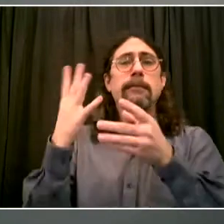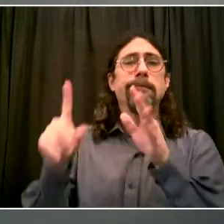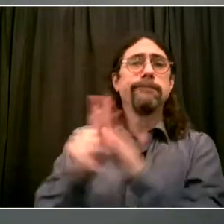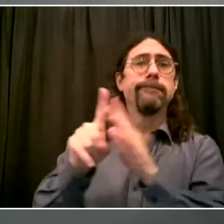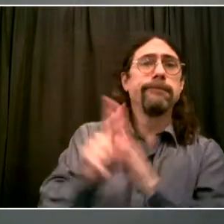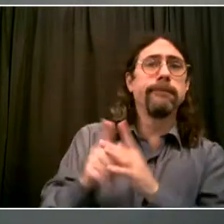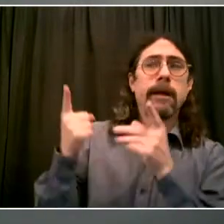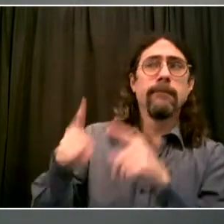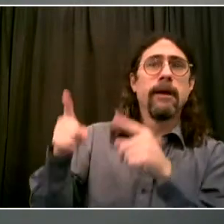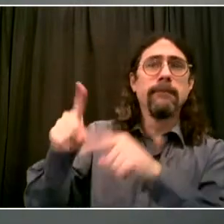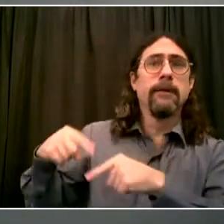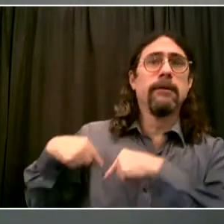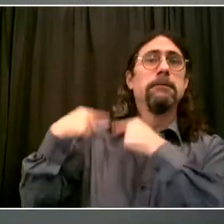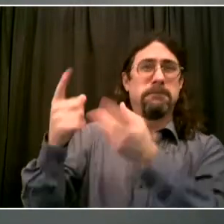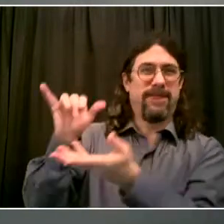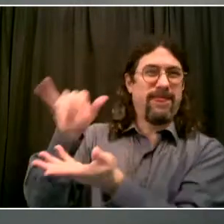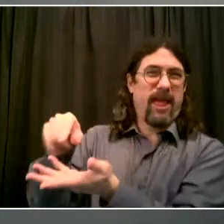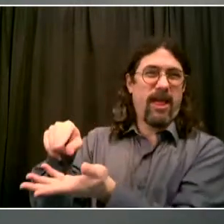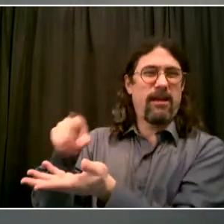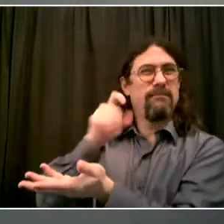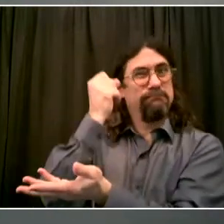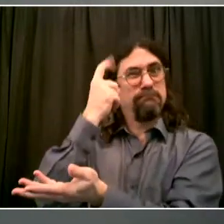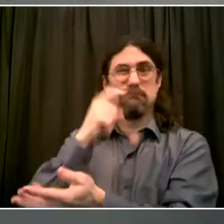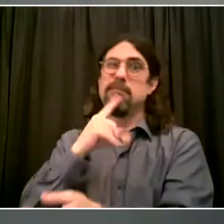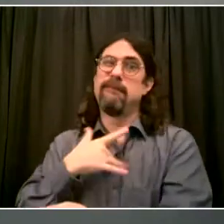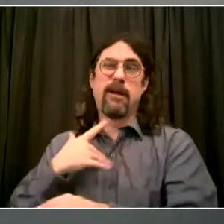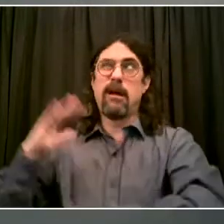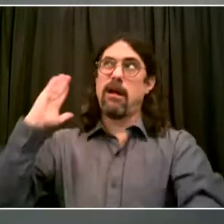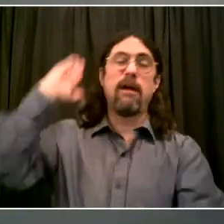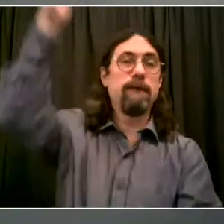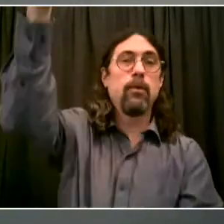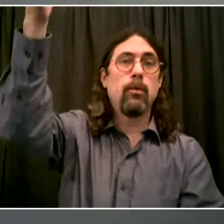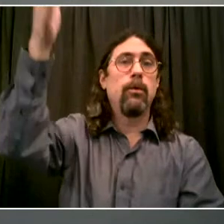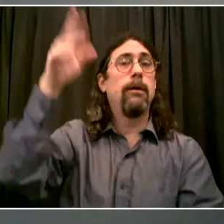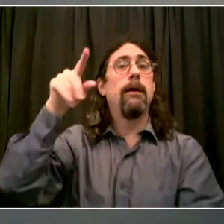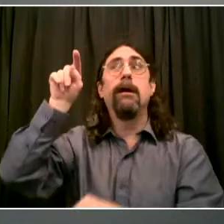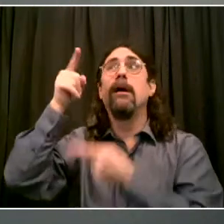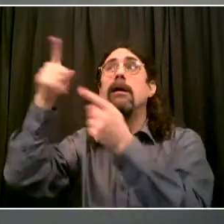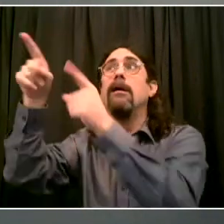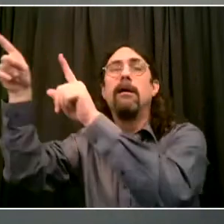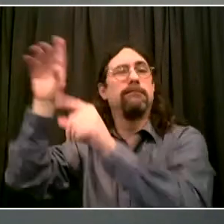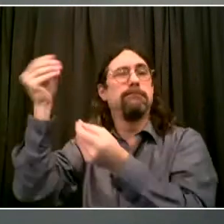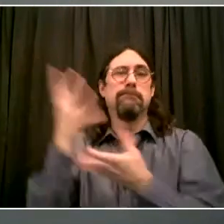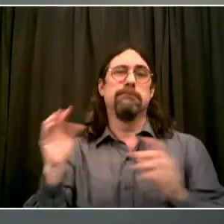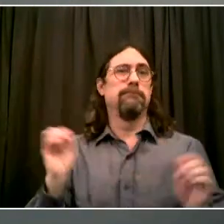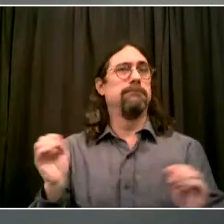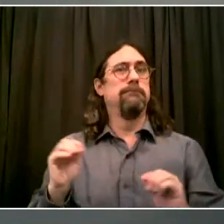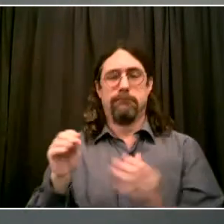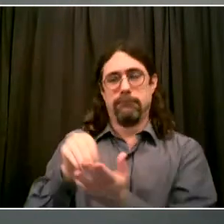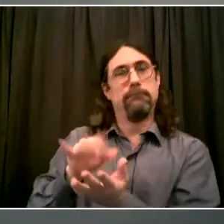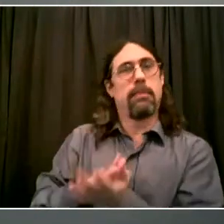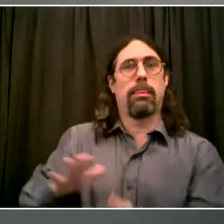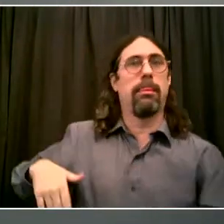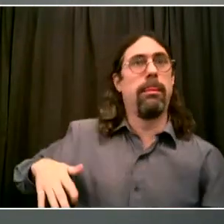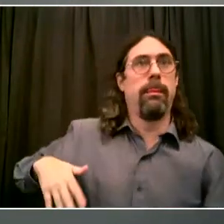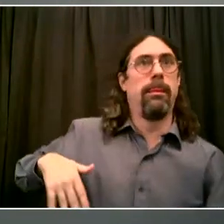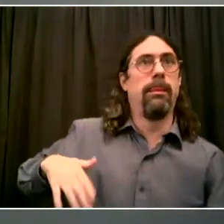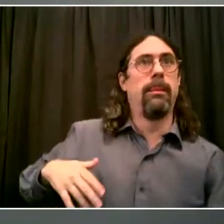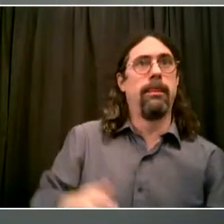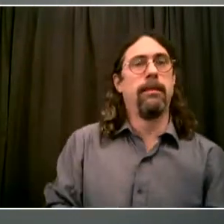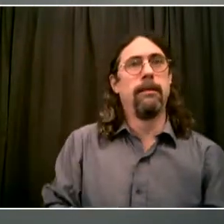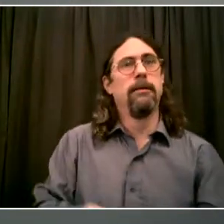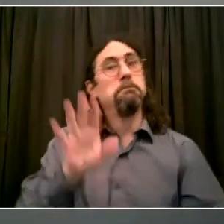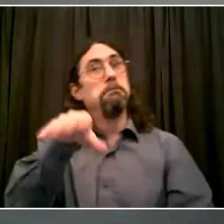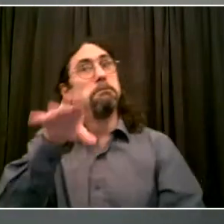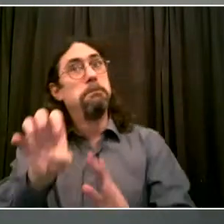it, he tells us, "This is the second time that happened to me this week." So that's an indication that that's been happening. It's underreported.